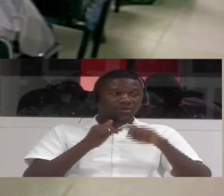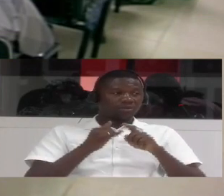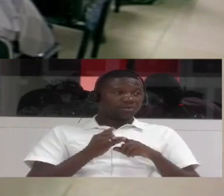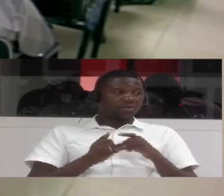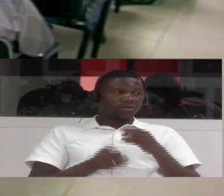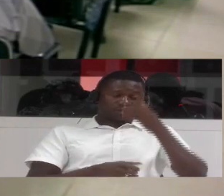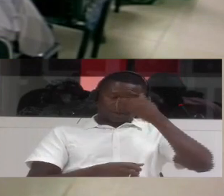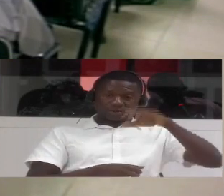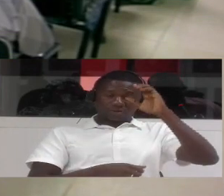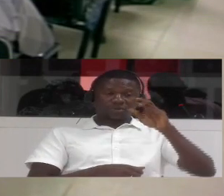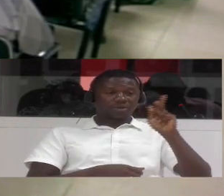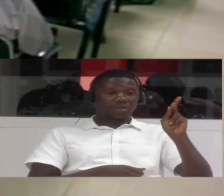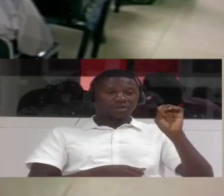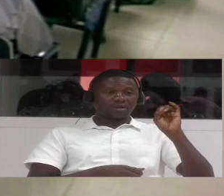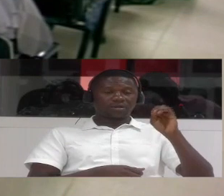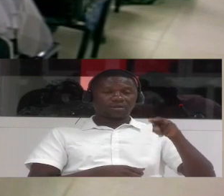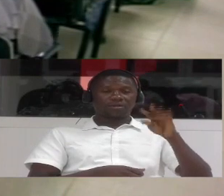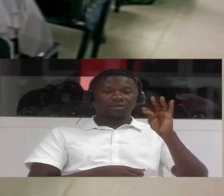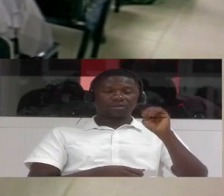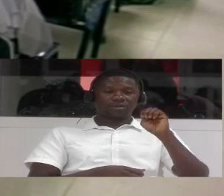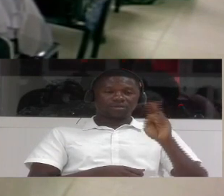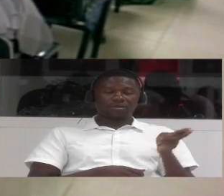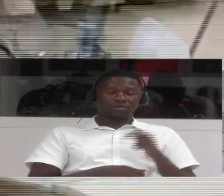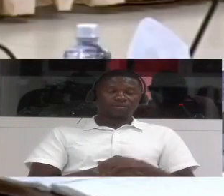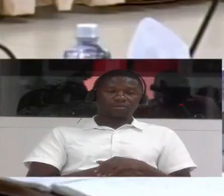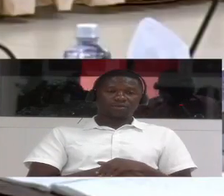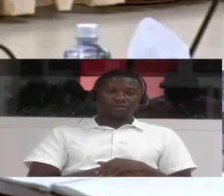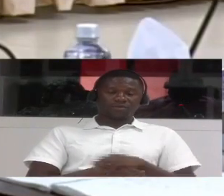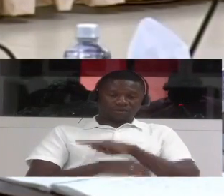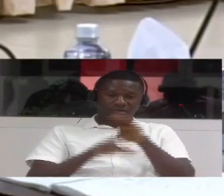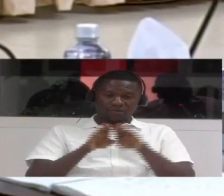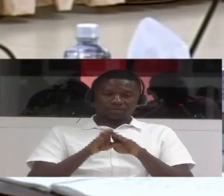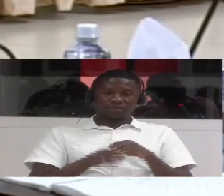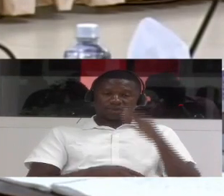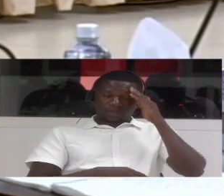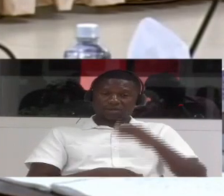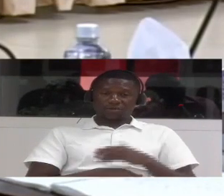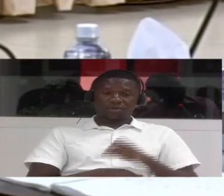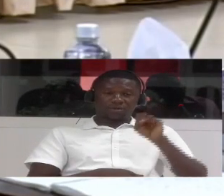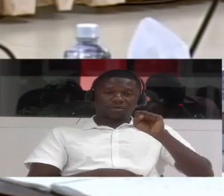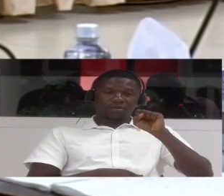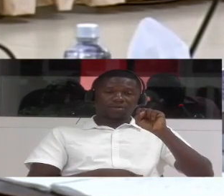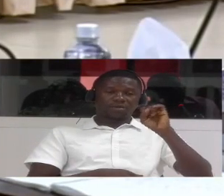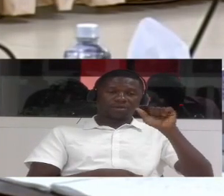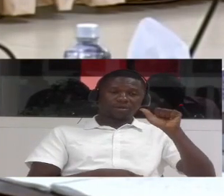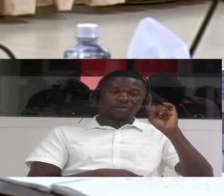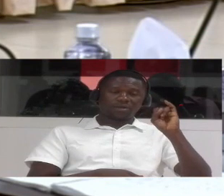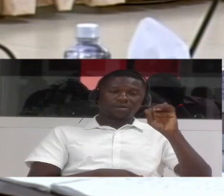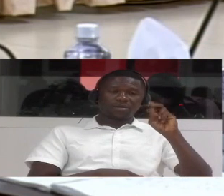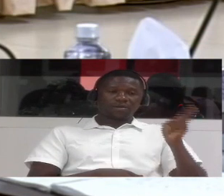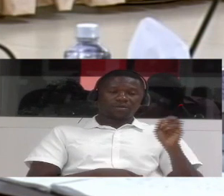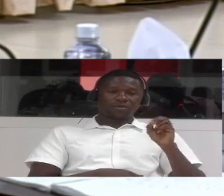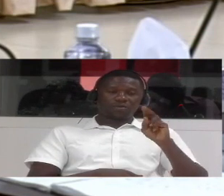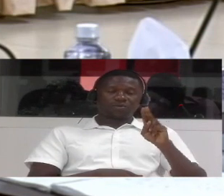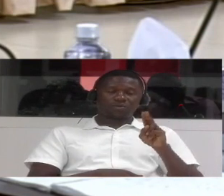Kinte, you have the floor. Thank you, Sehu. You made perfect deliberations over the